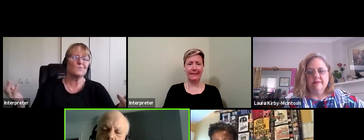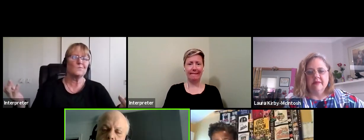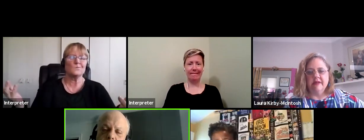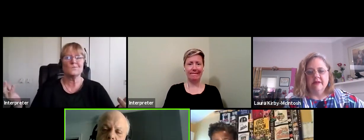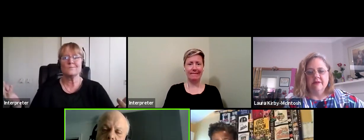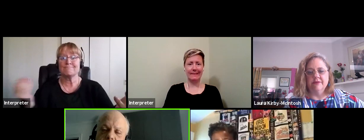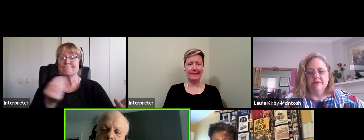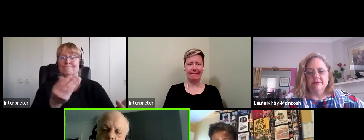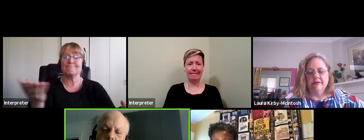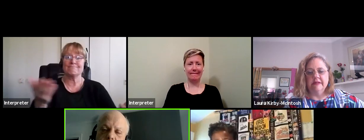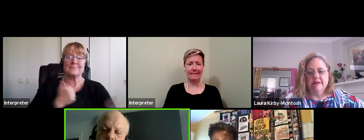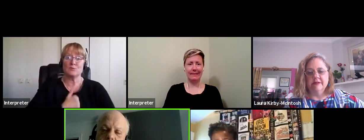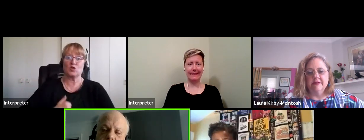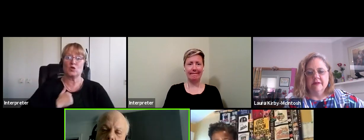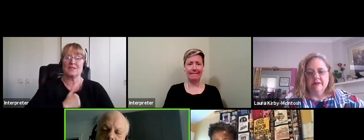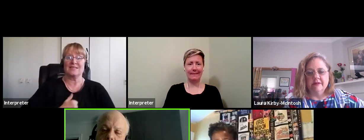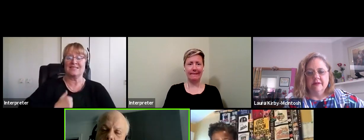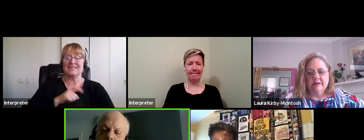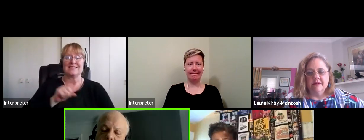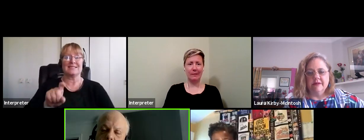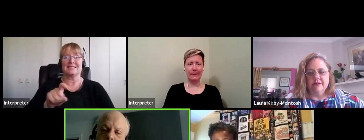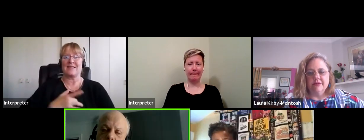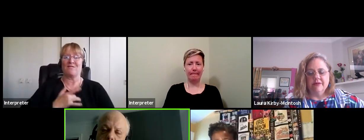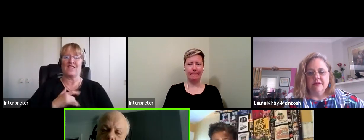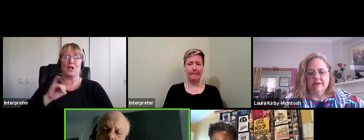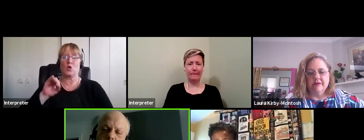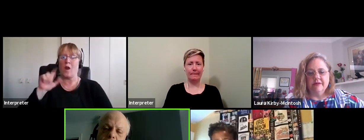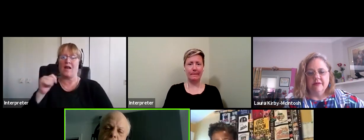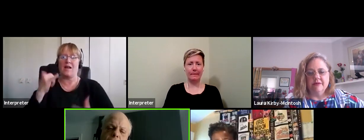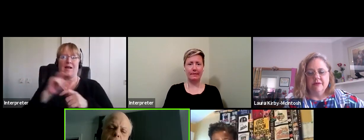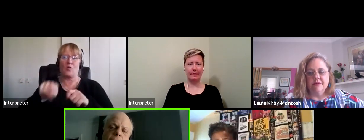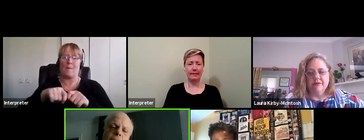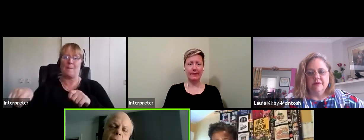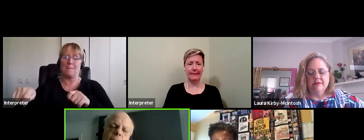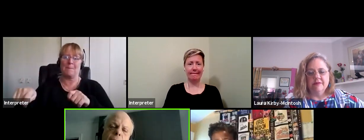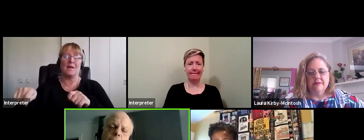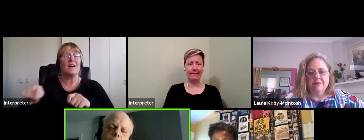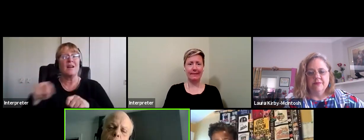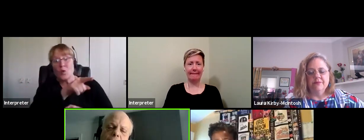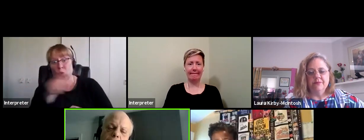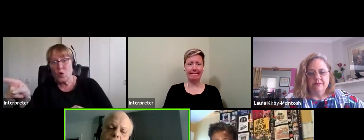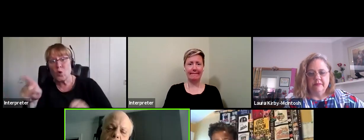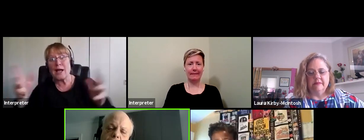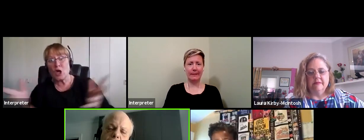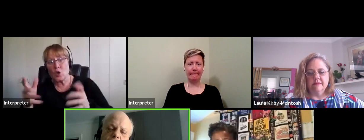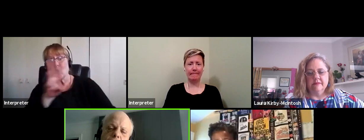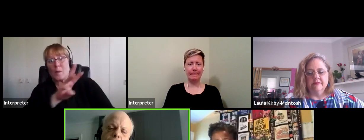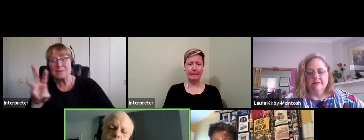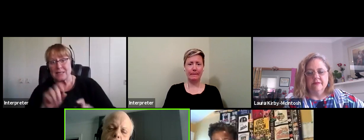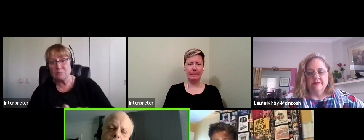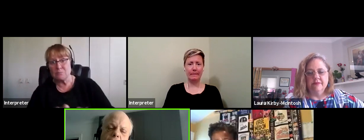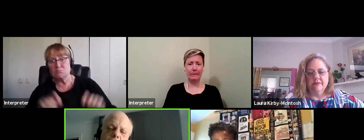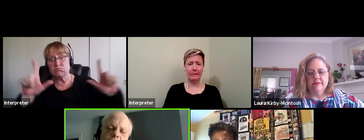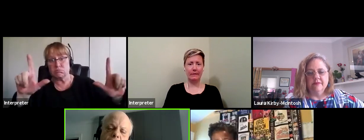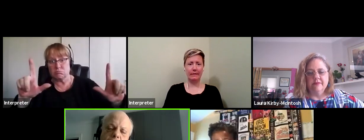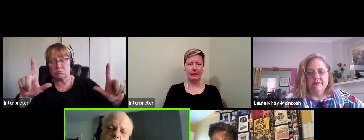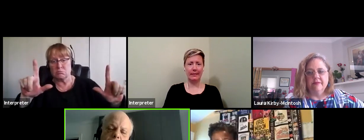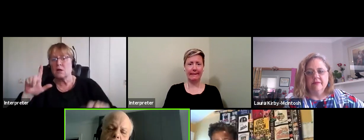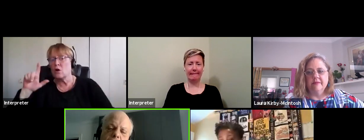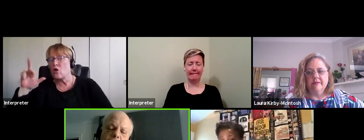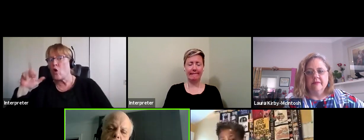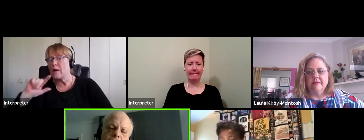I'm sorry, I think we're going to have to wrap up with Yola, but we encourage you go to her website. Laura, I'm going to go back